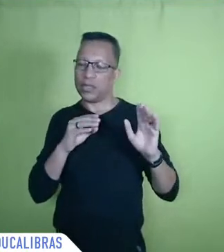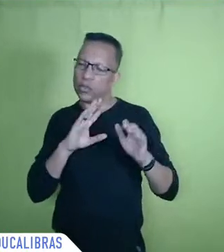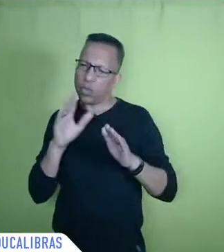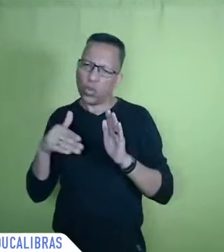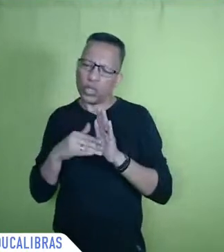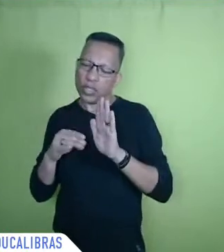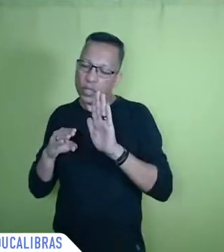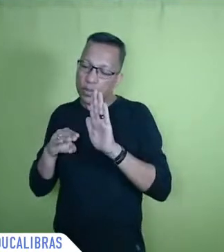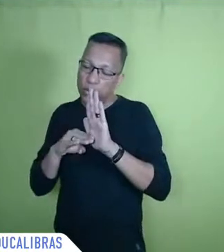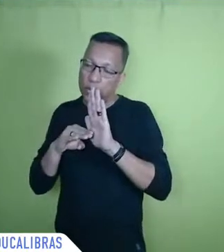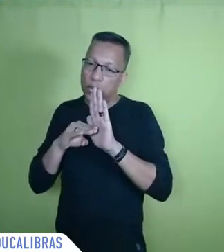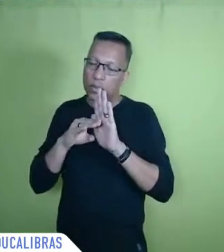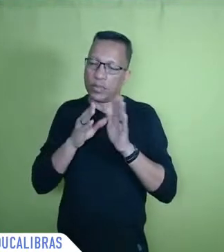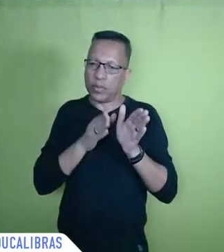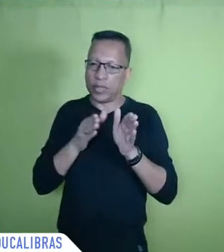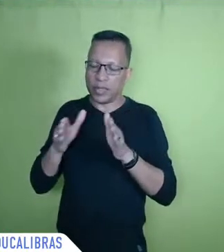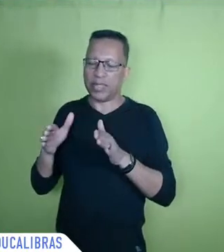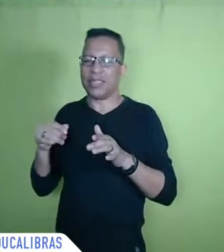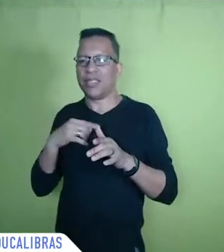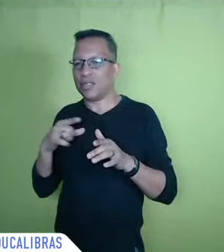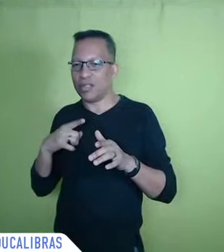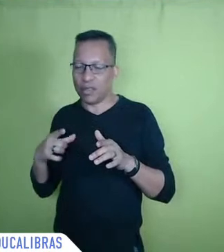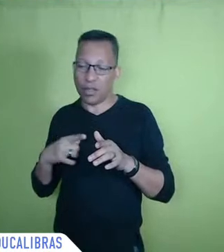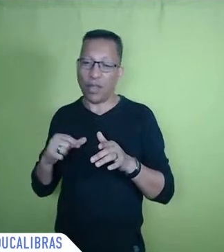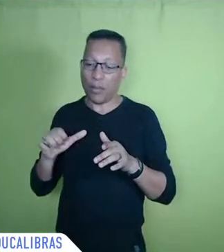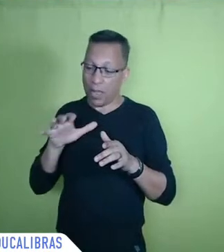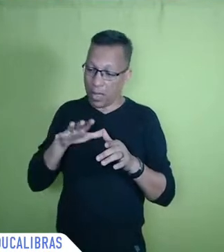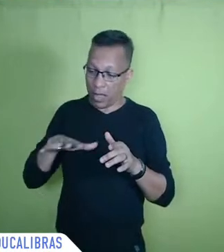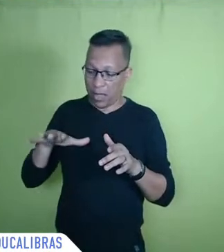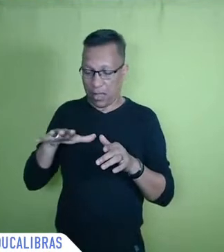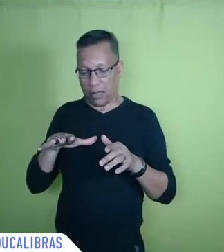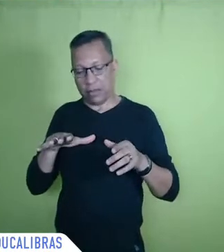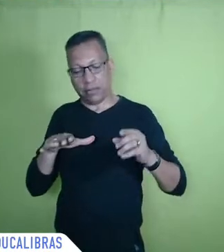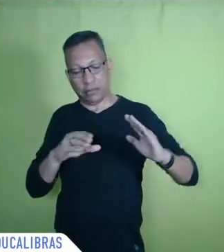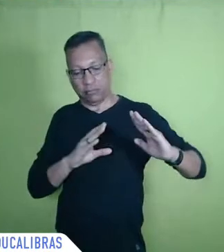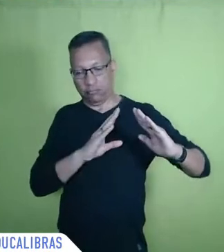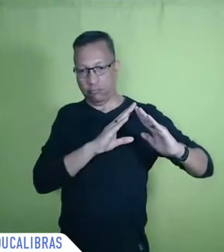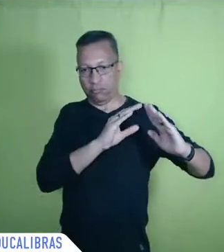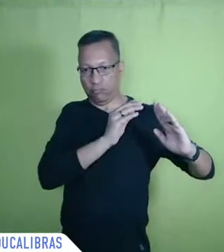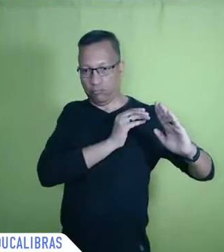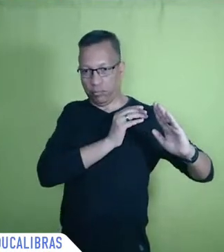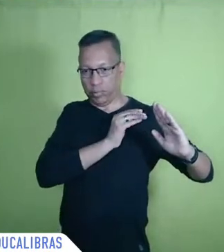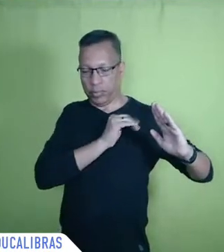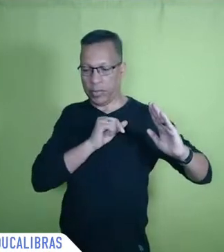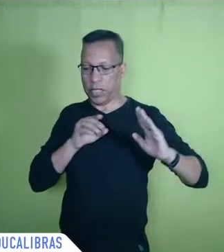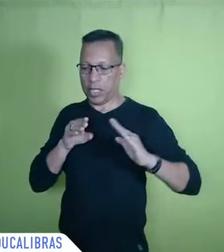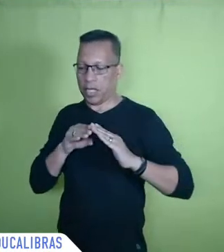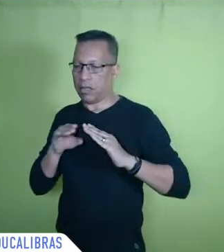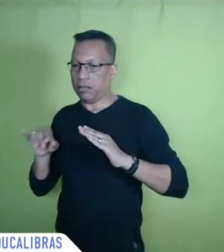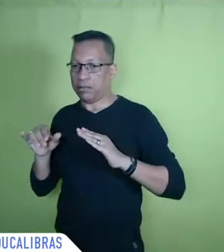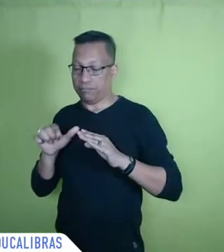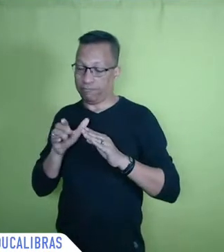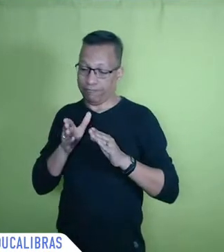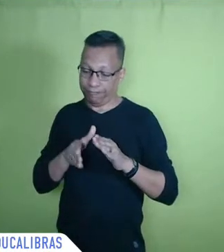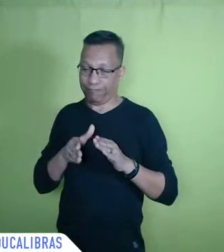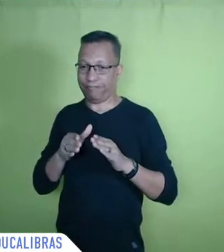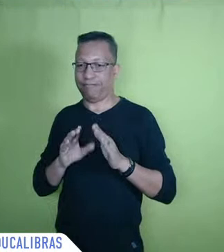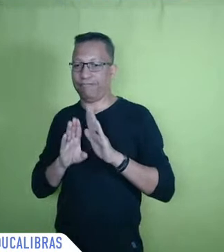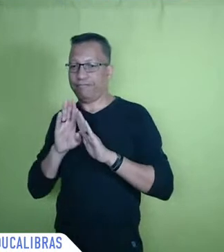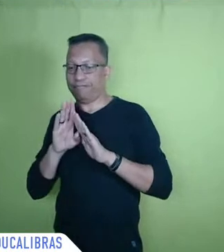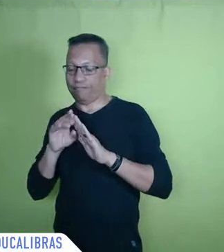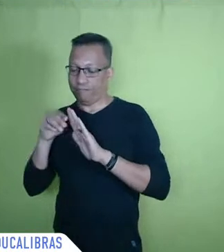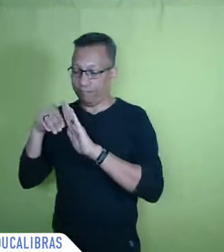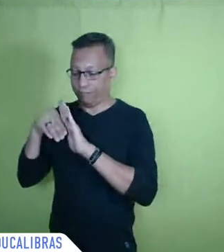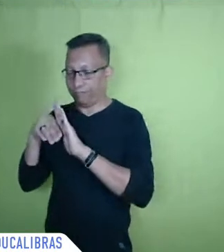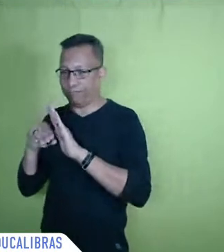richer layer, but we have to destroy this narrative in the country, especially when you talk